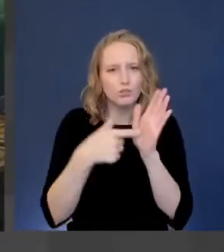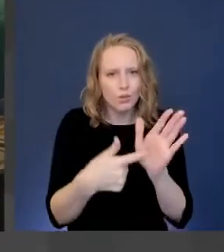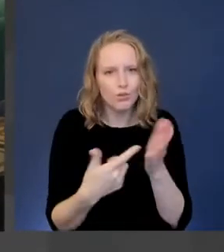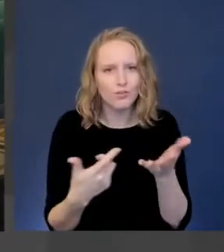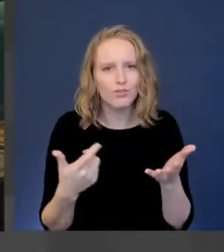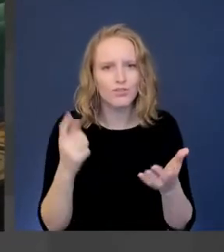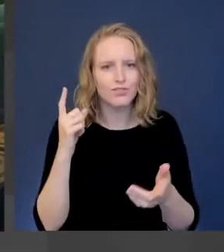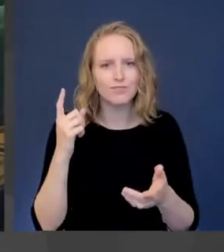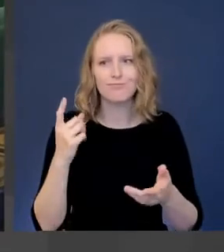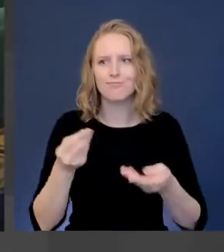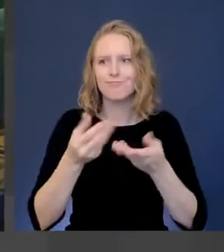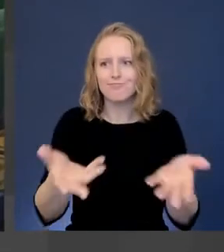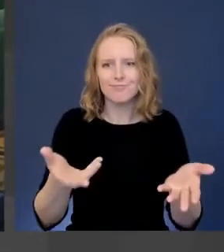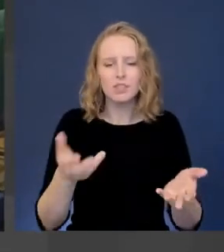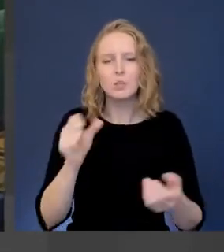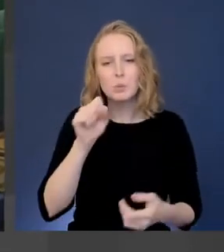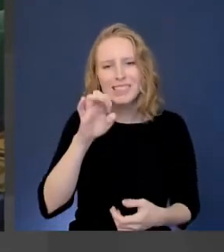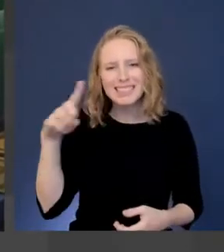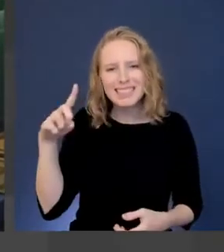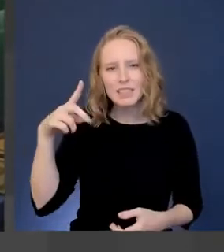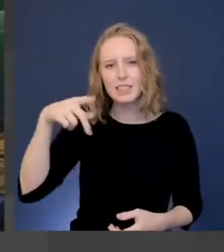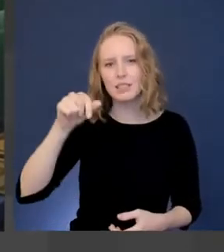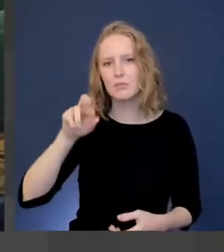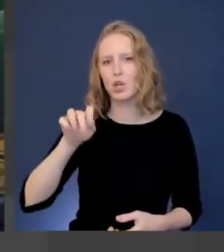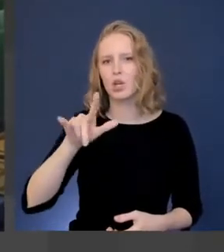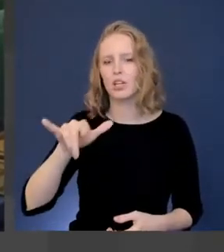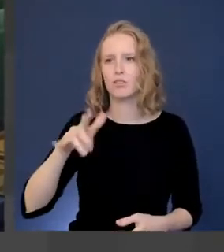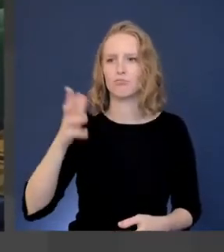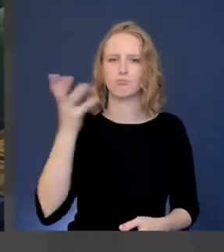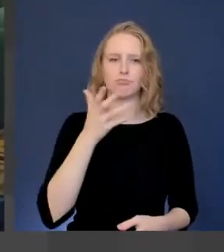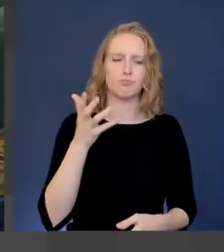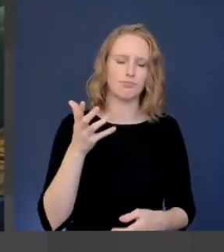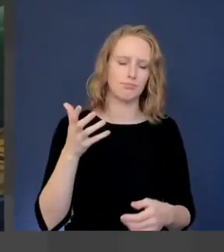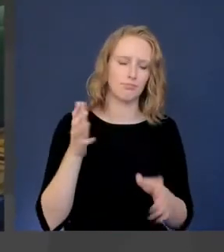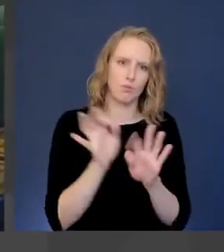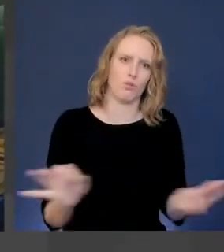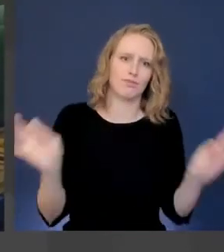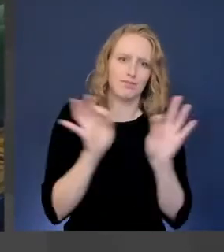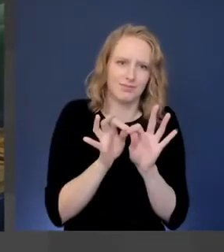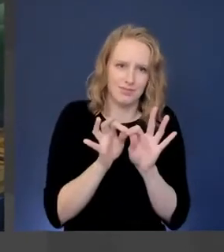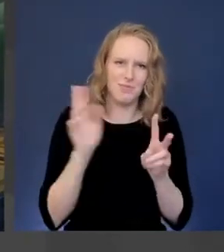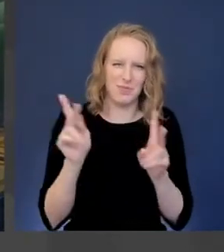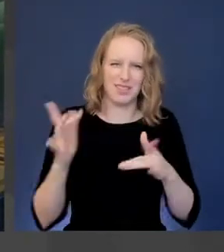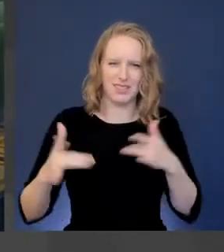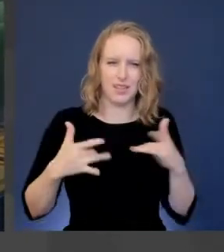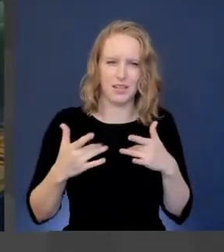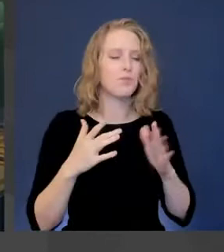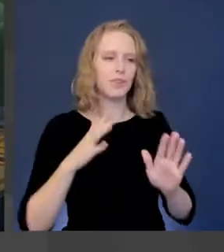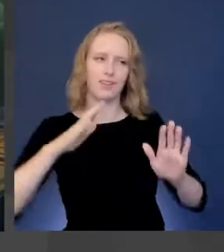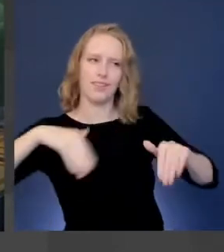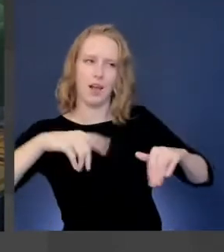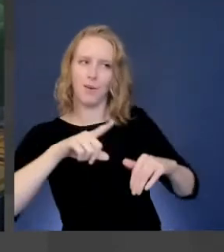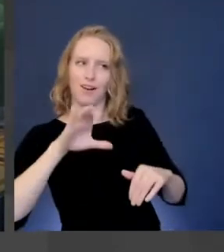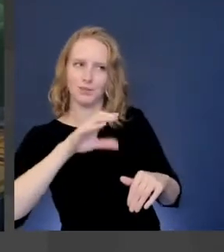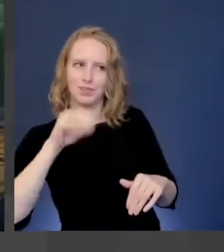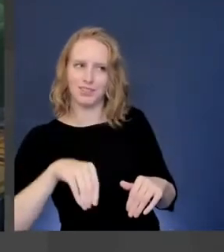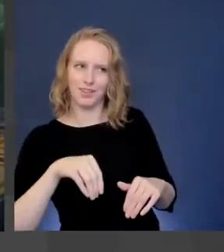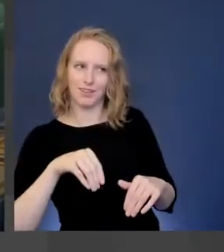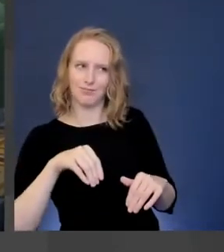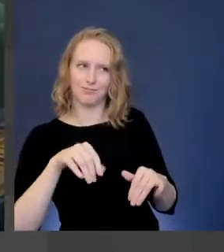So seed parity is huge. I think everyone's going to be so excited about it. So we're not 100% there yet, but close. It's very